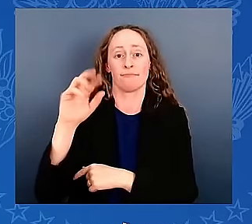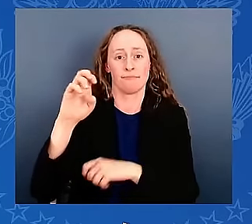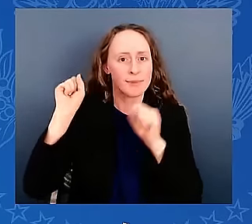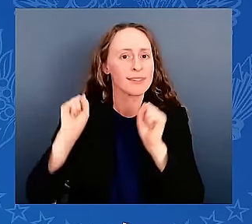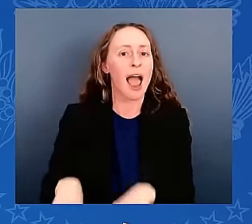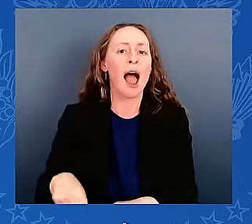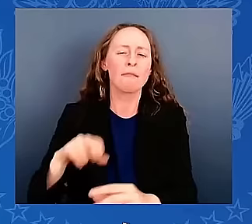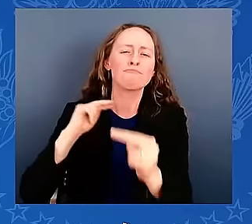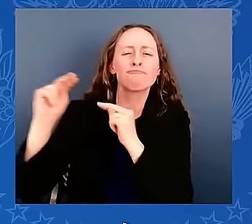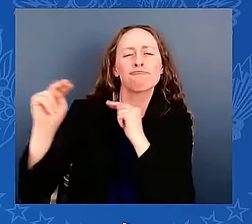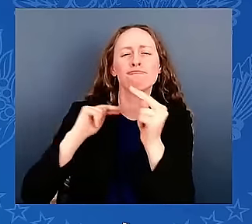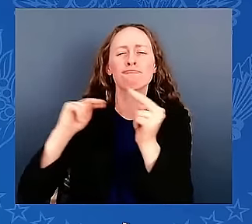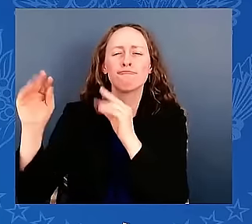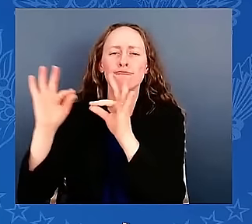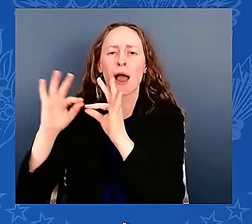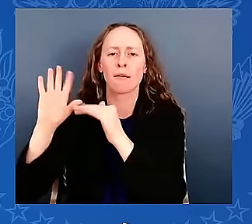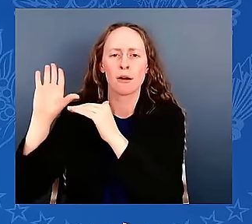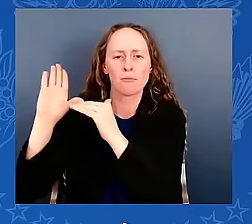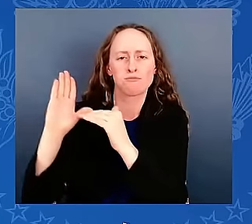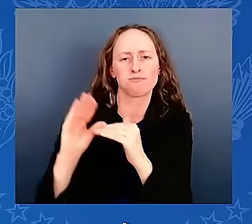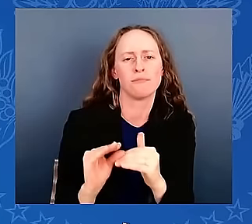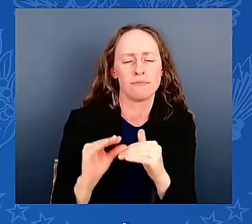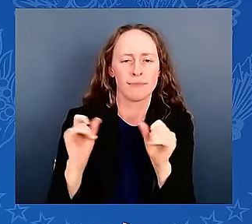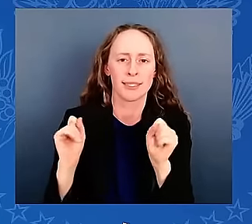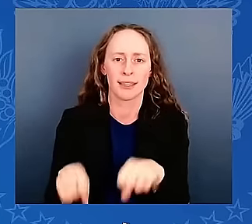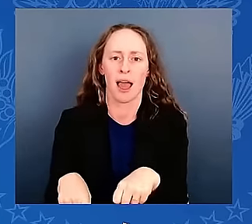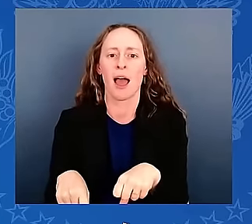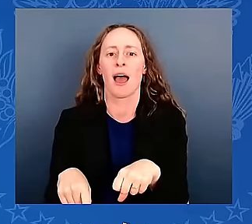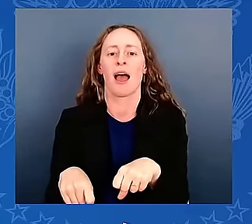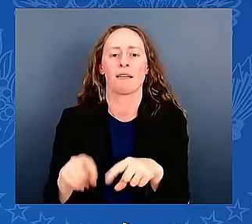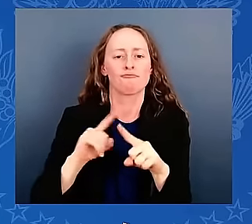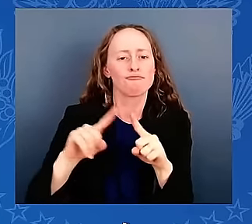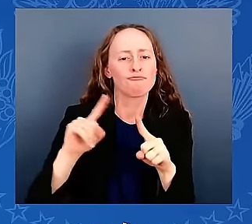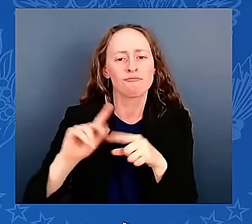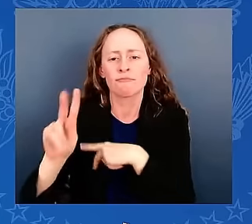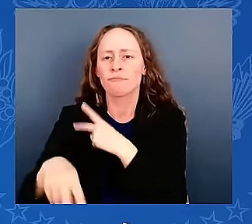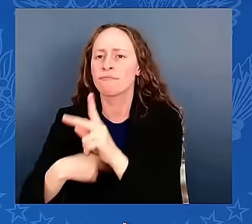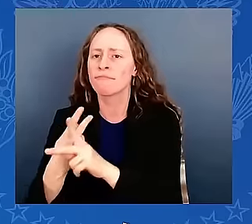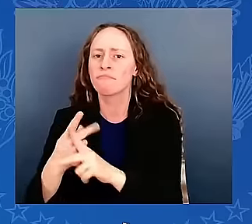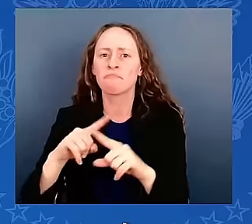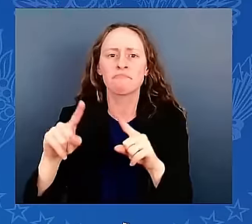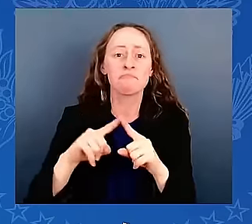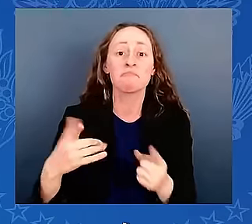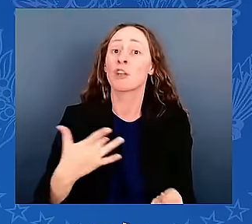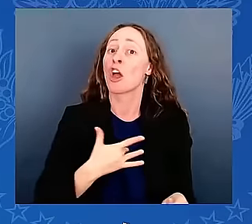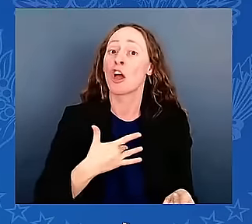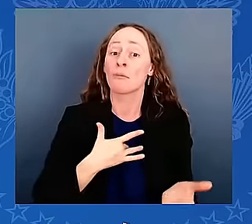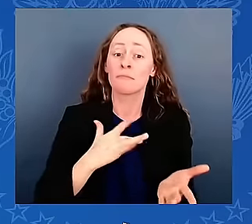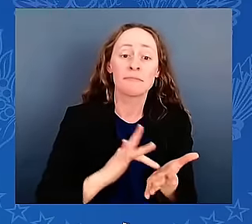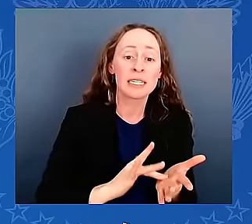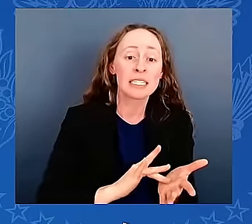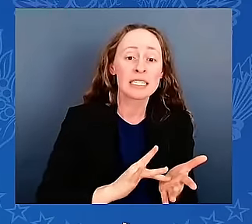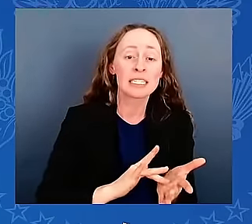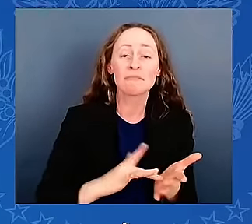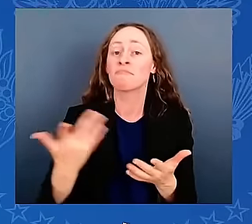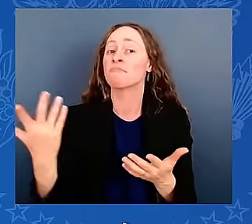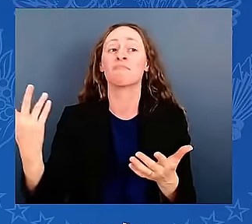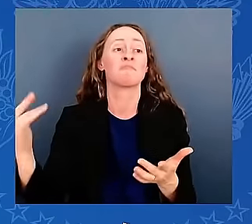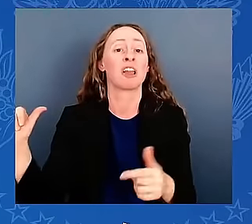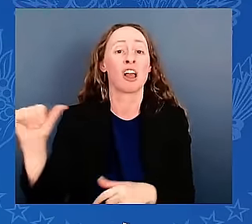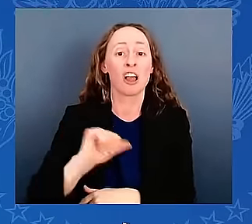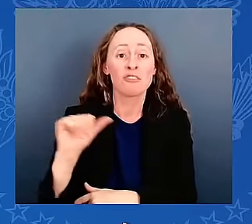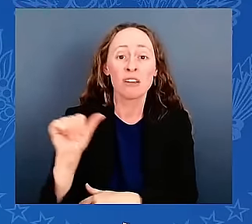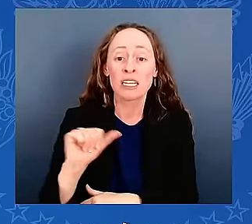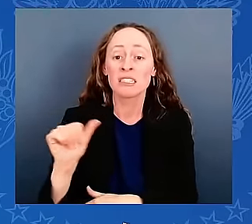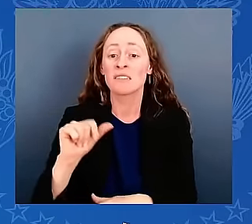That treats everything from heart disease to arthritis. In the next term, we want to go further Give Medicare the power to negotiate